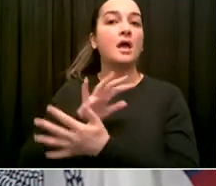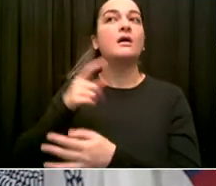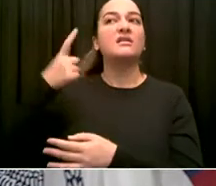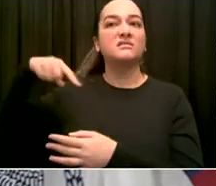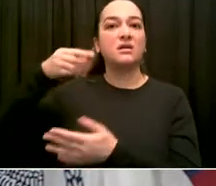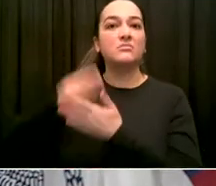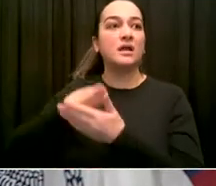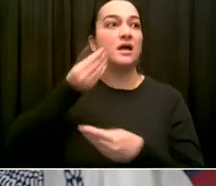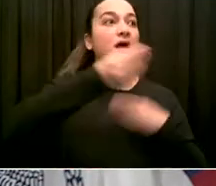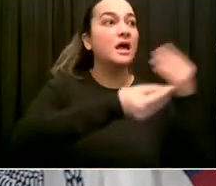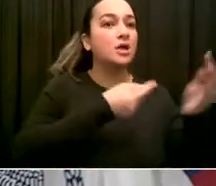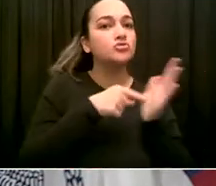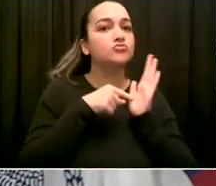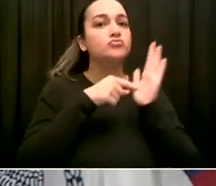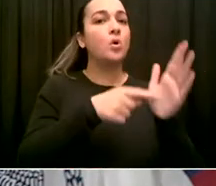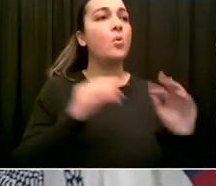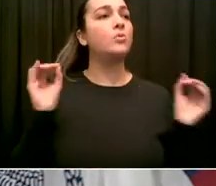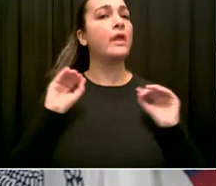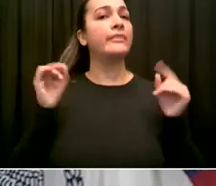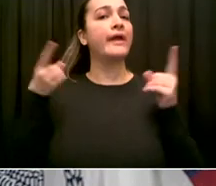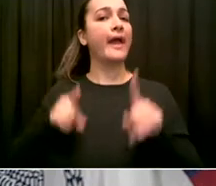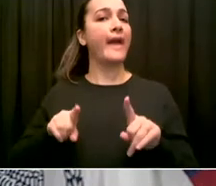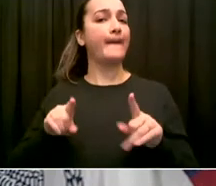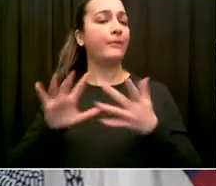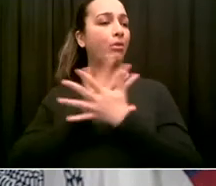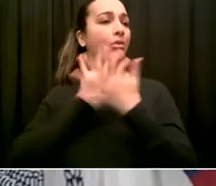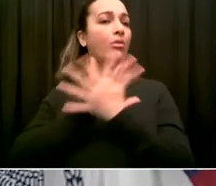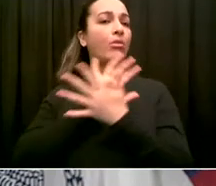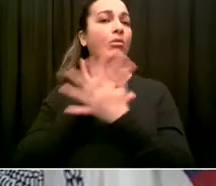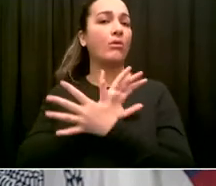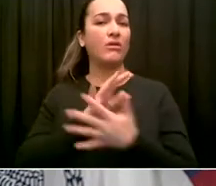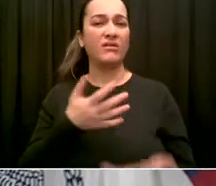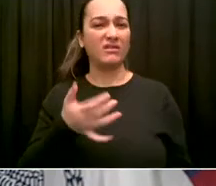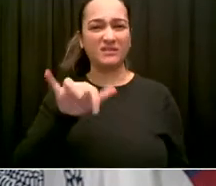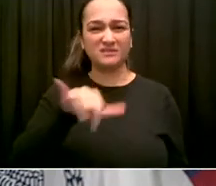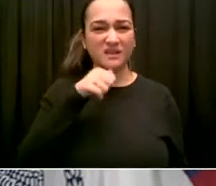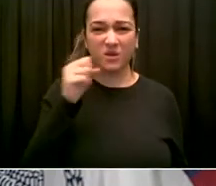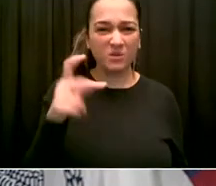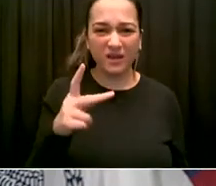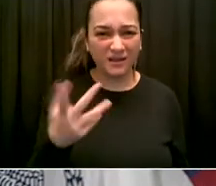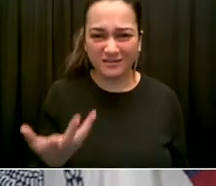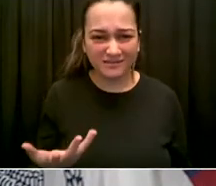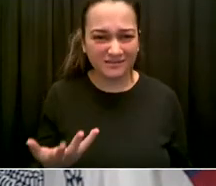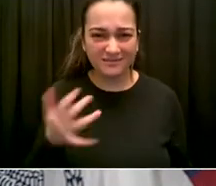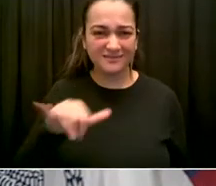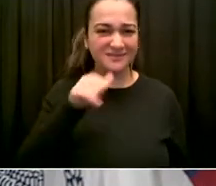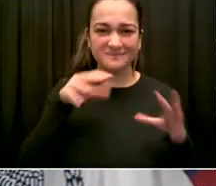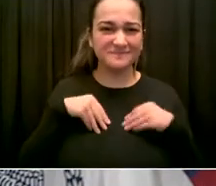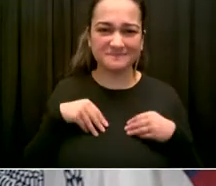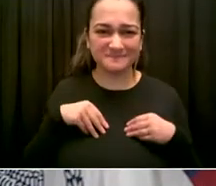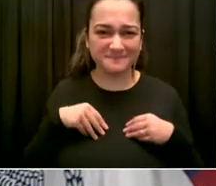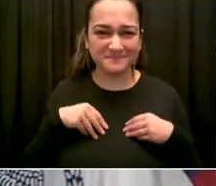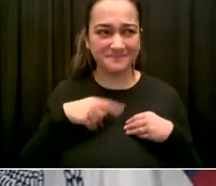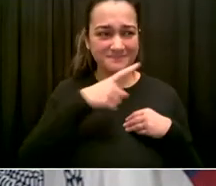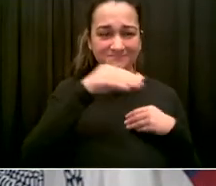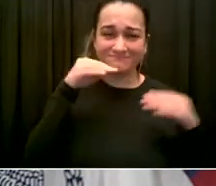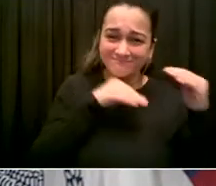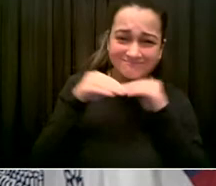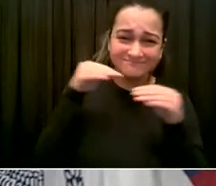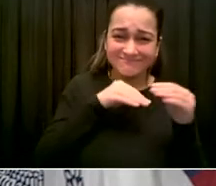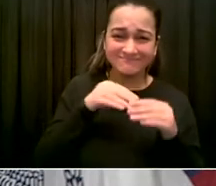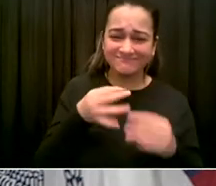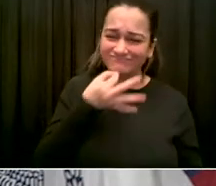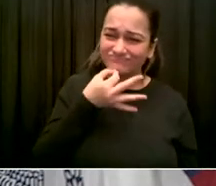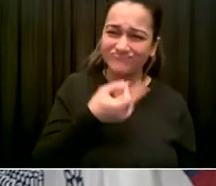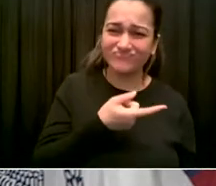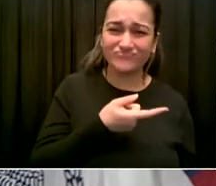lately. You know, he received a huge amount of donations from billionaires